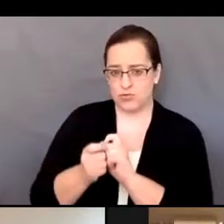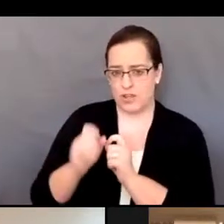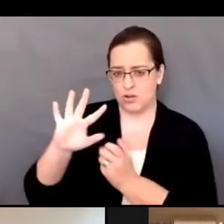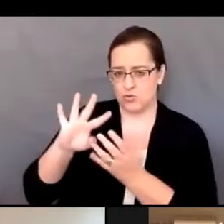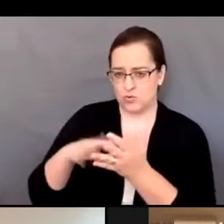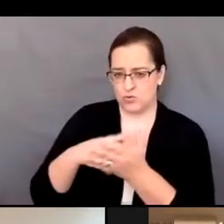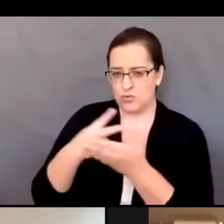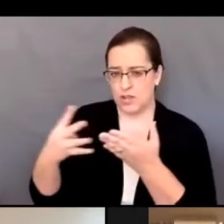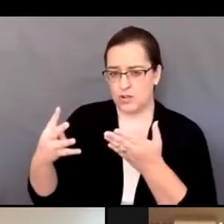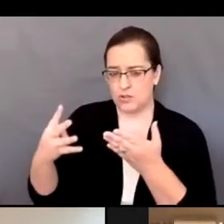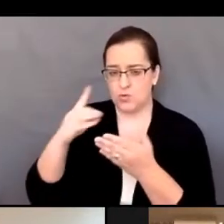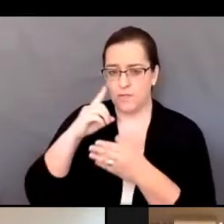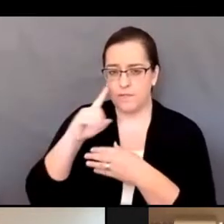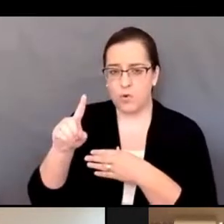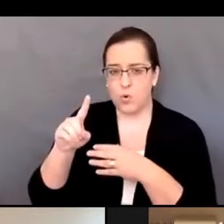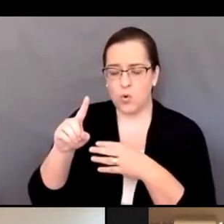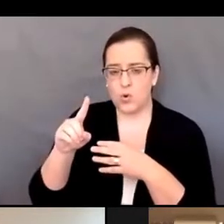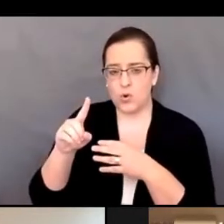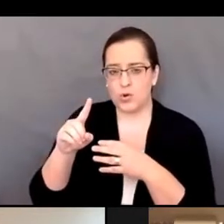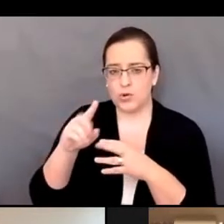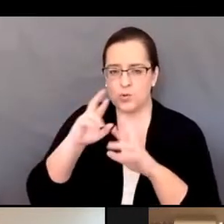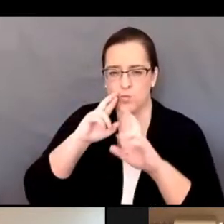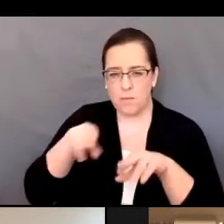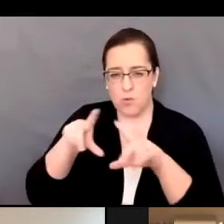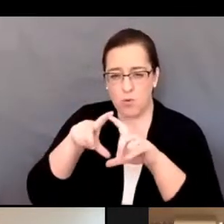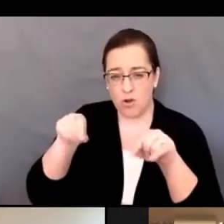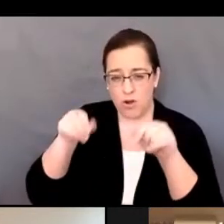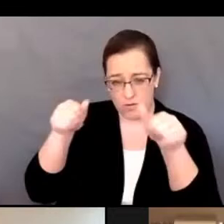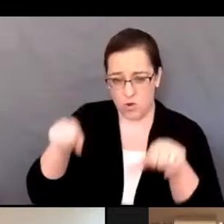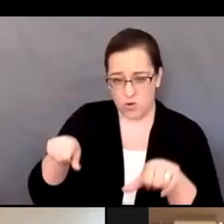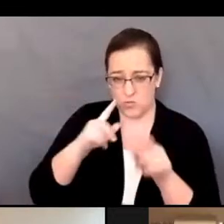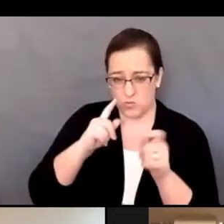any for the distribution of the report card?